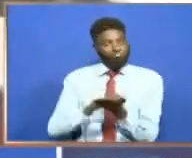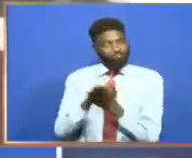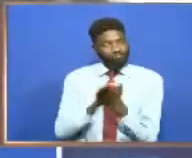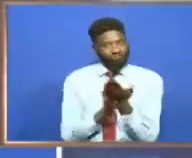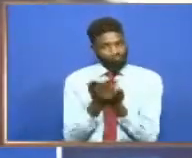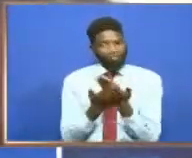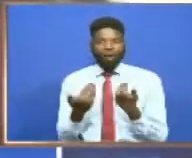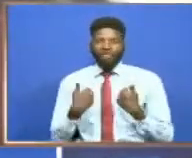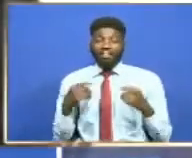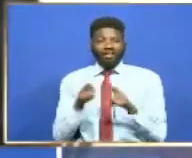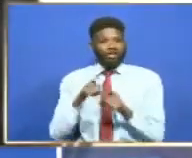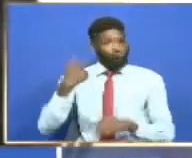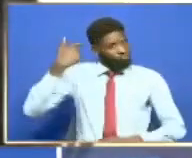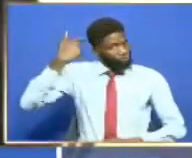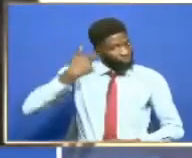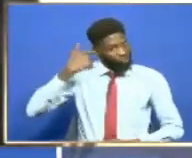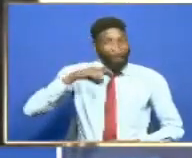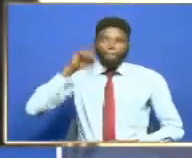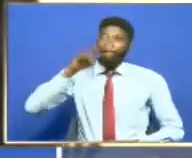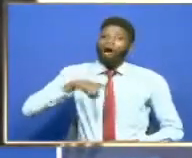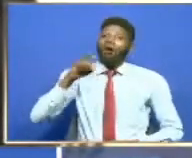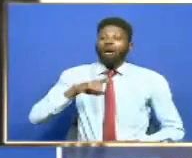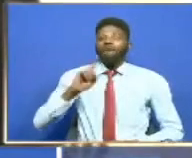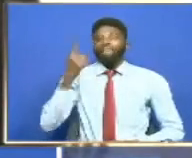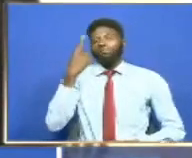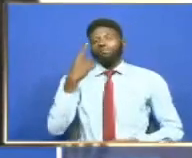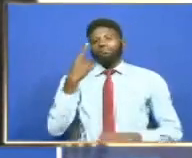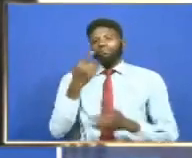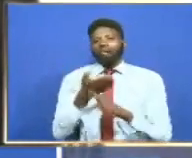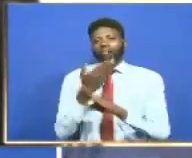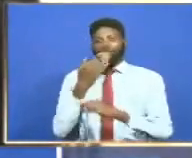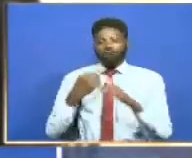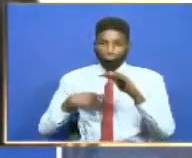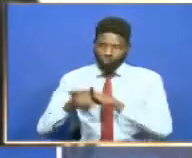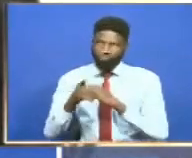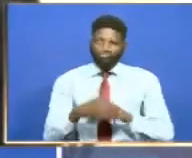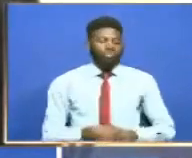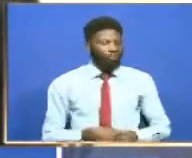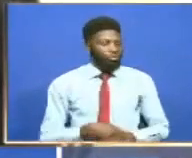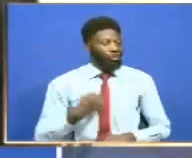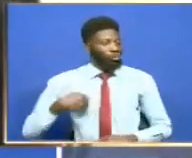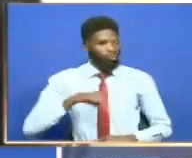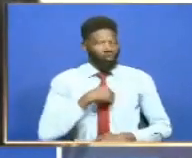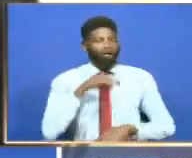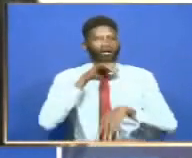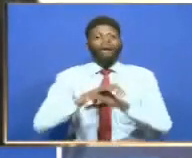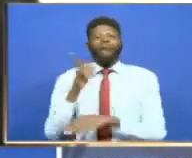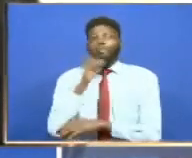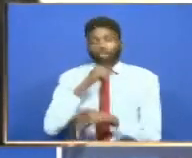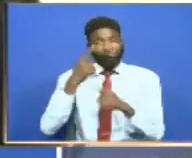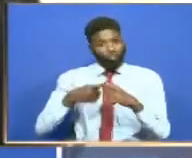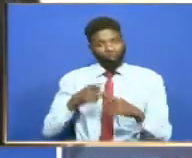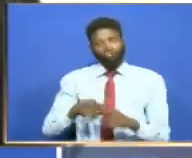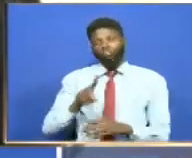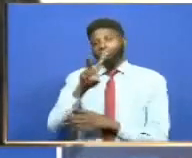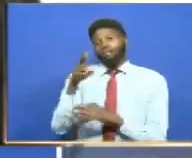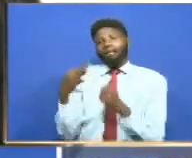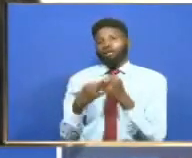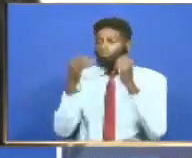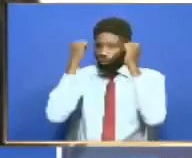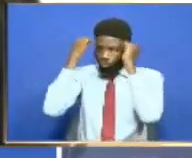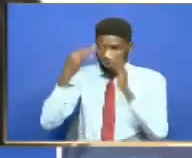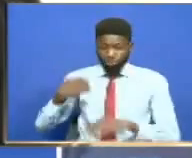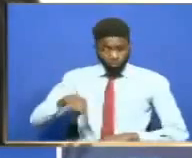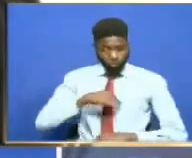compulsory temperature check. As at now, we have received a total of 28 students. And we